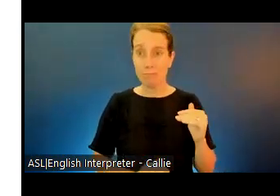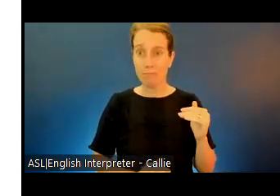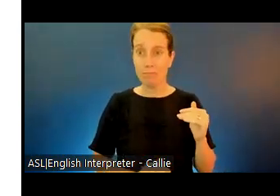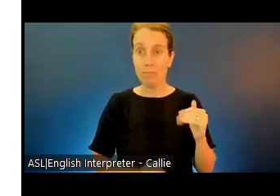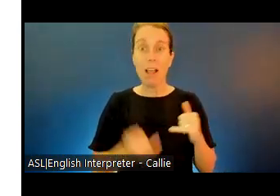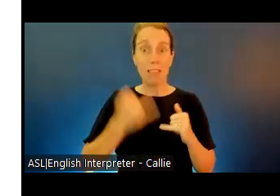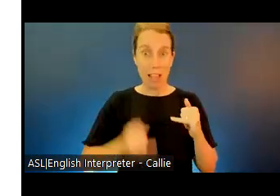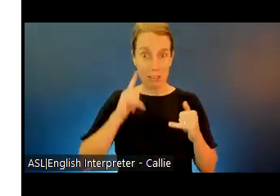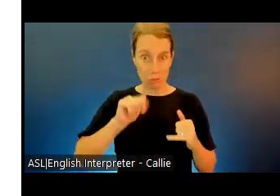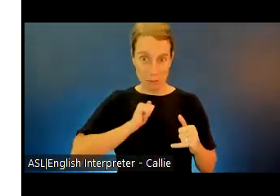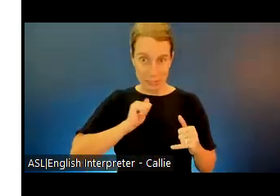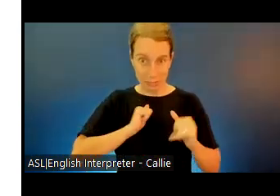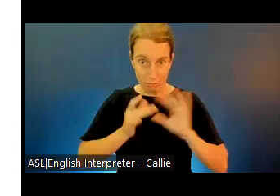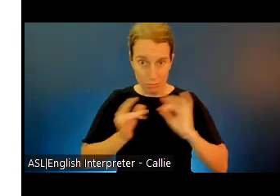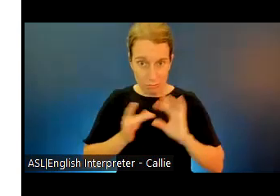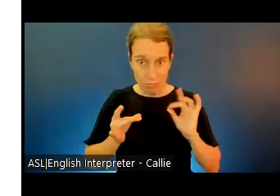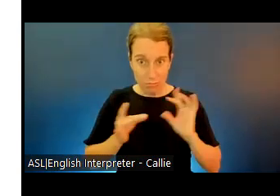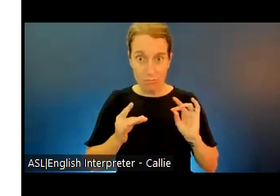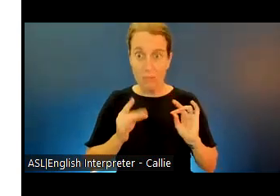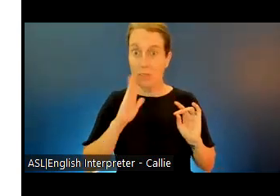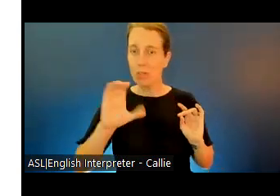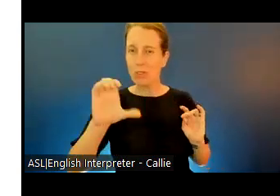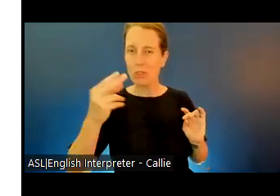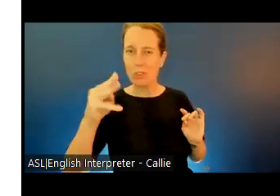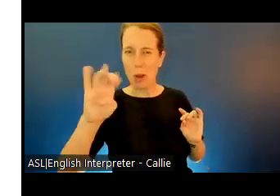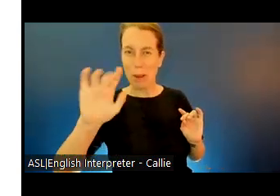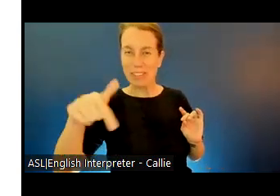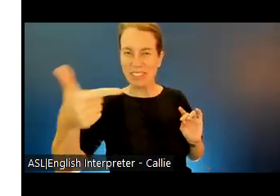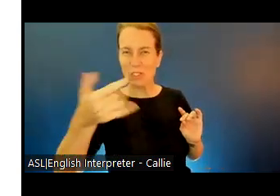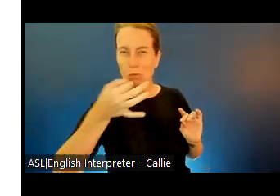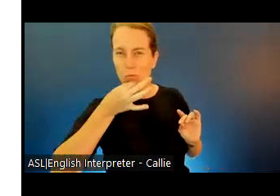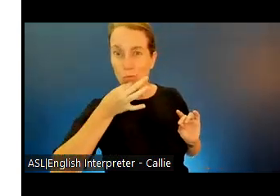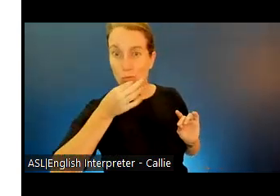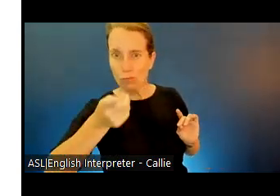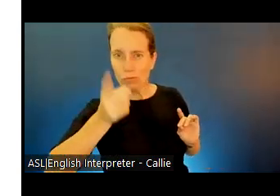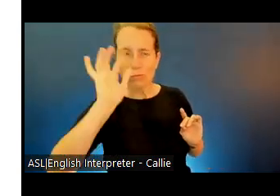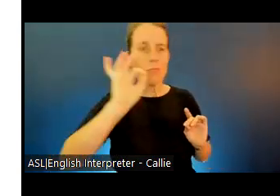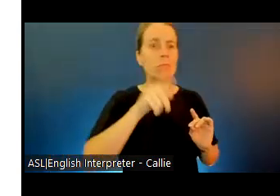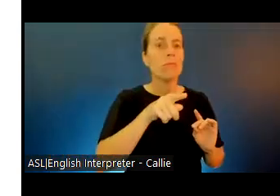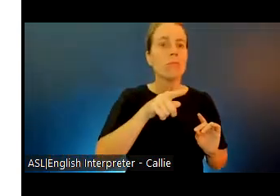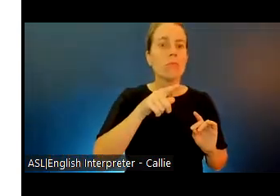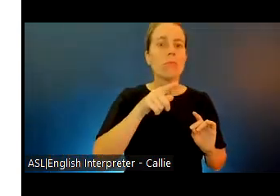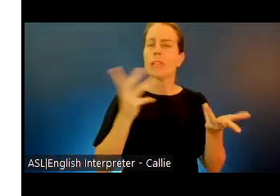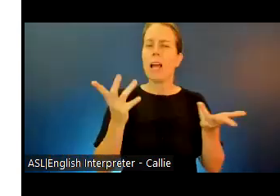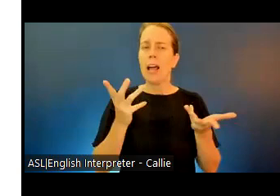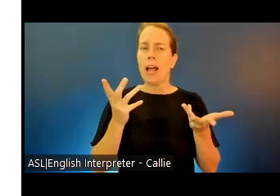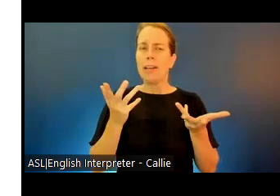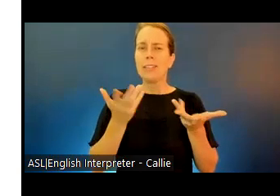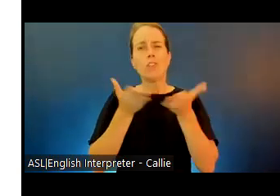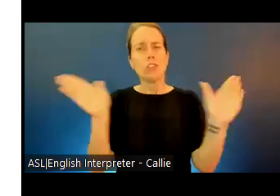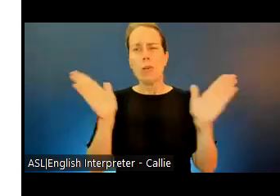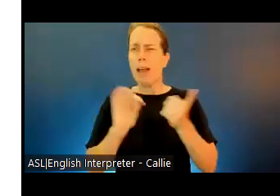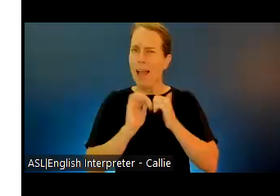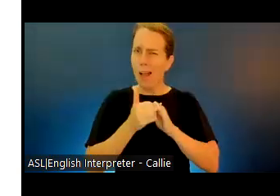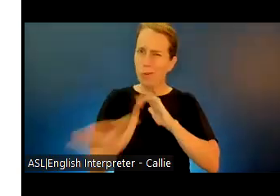talk about today, before I turn things over to Charmaine, is just some general tips about choosing a program or facility.